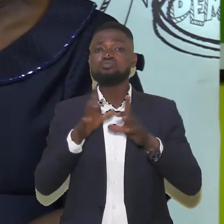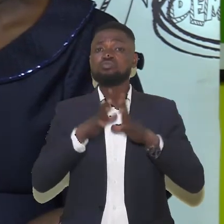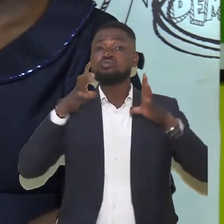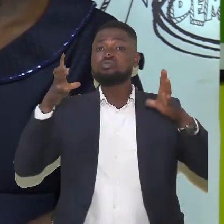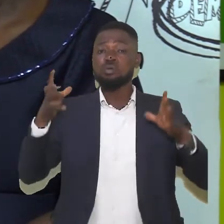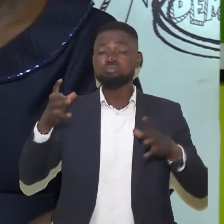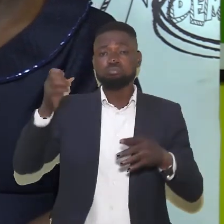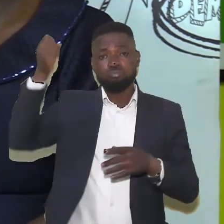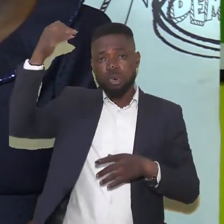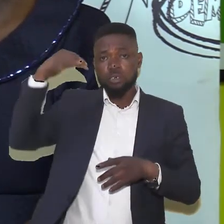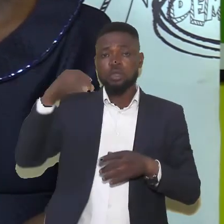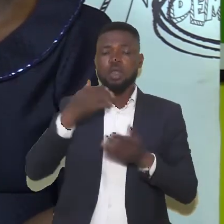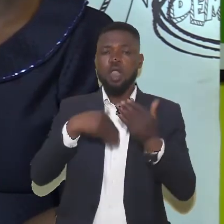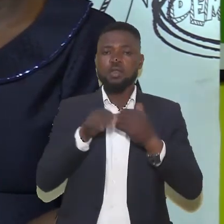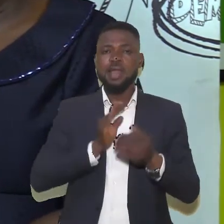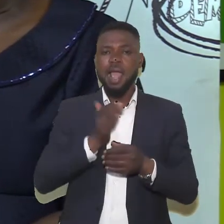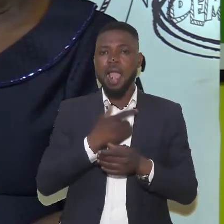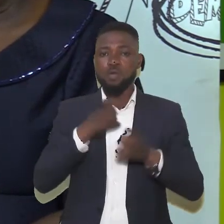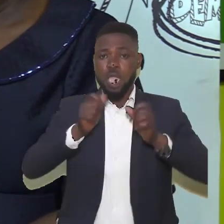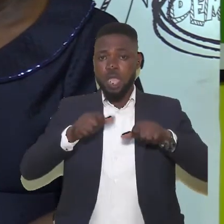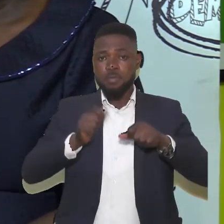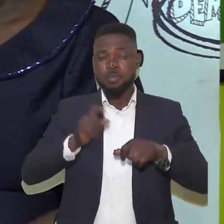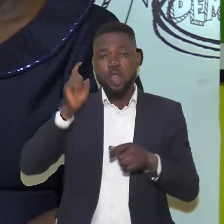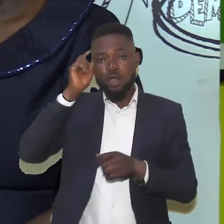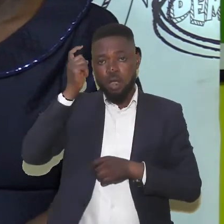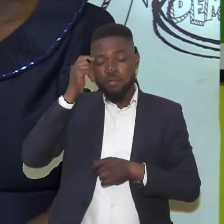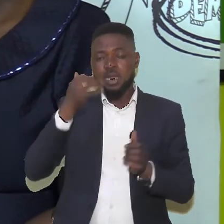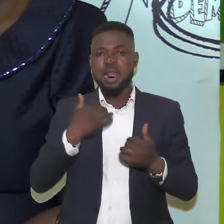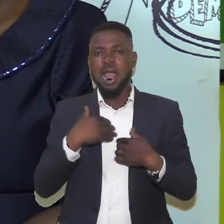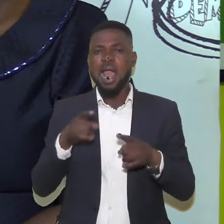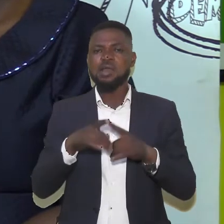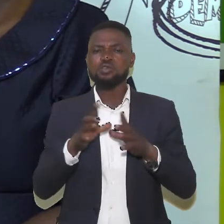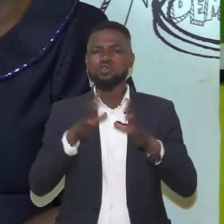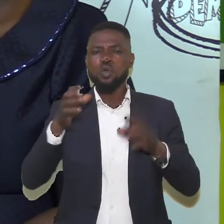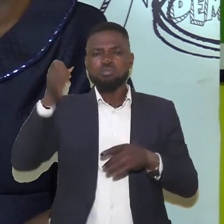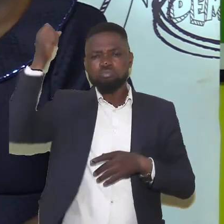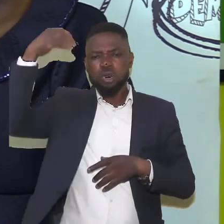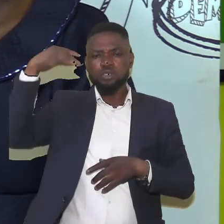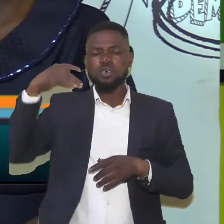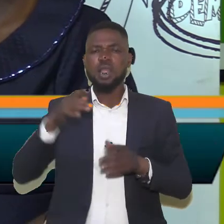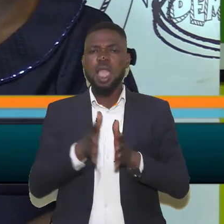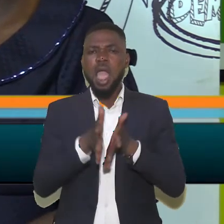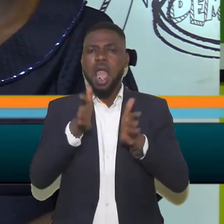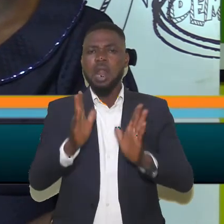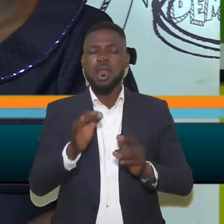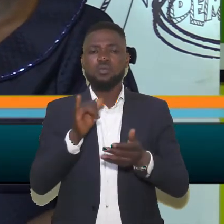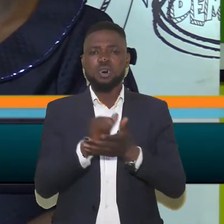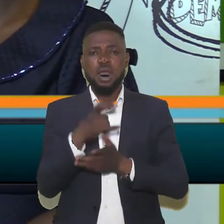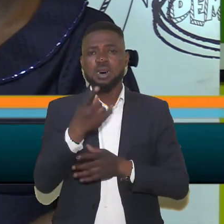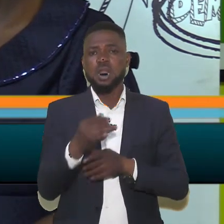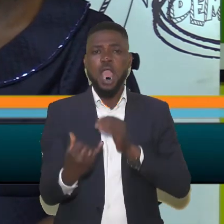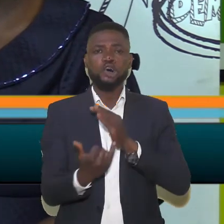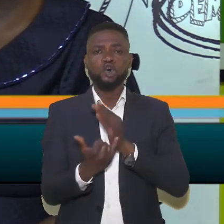graciously, under our amiable governor, Yes. has so graciously allowed that